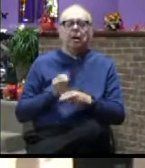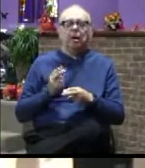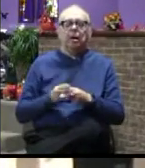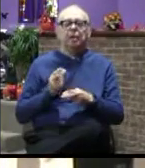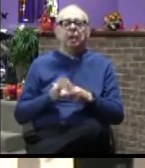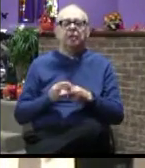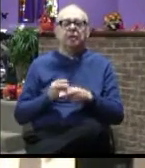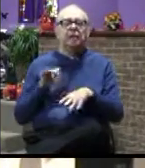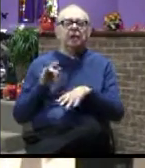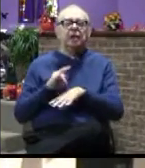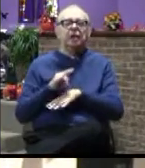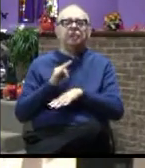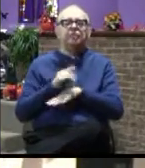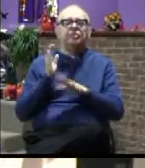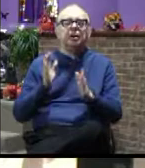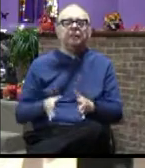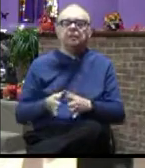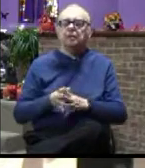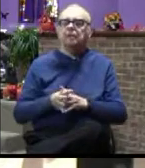the name conniver.